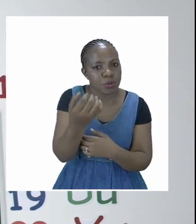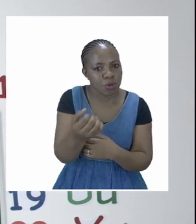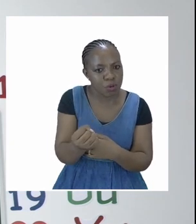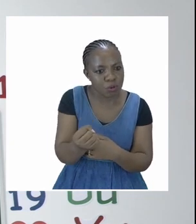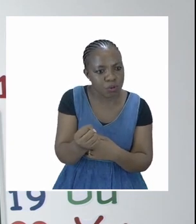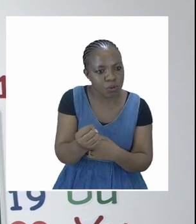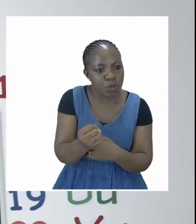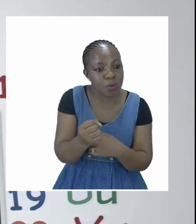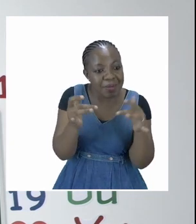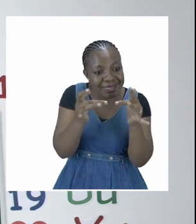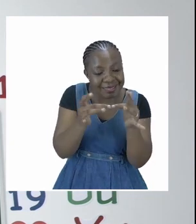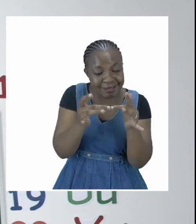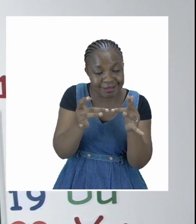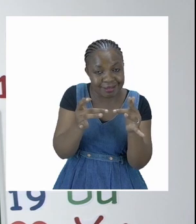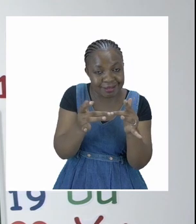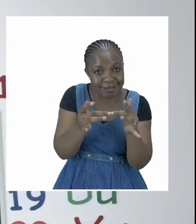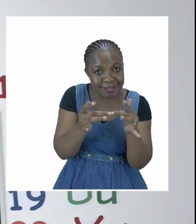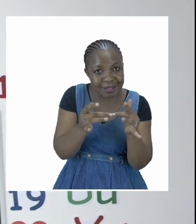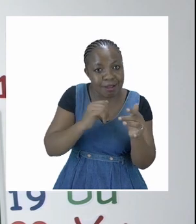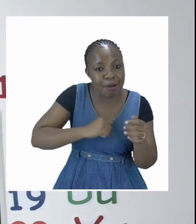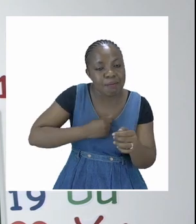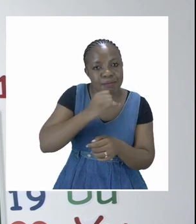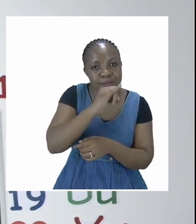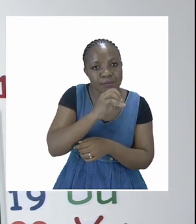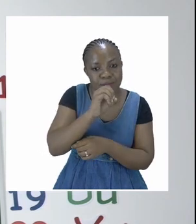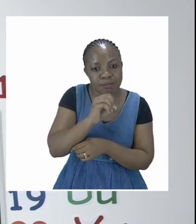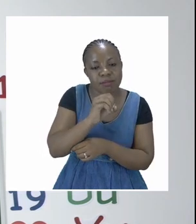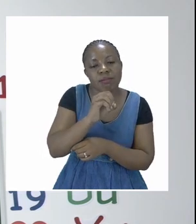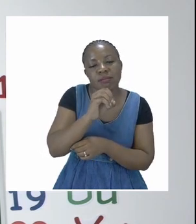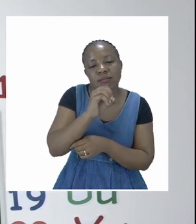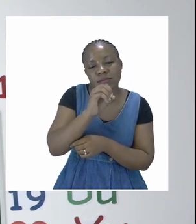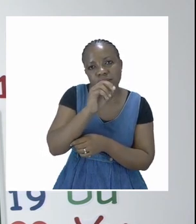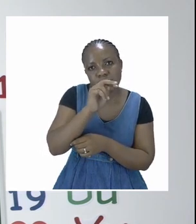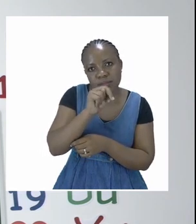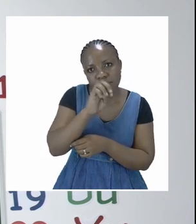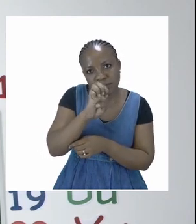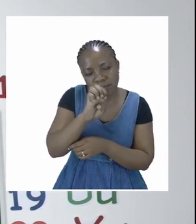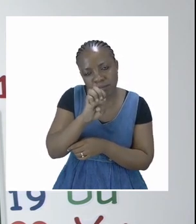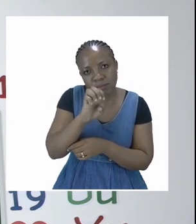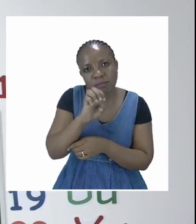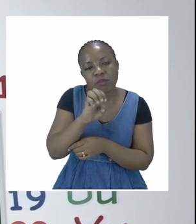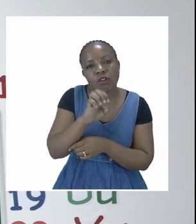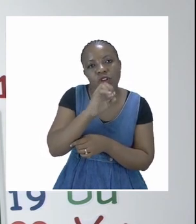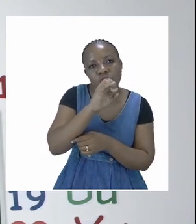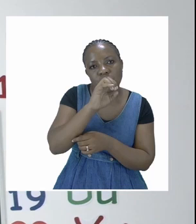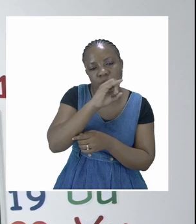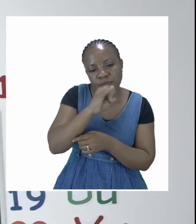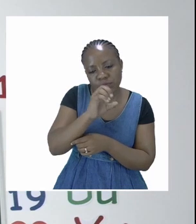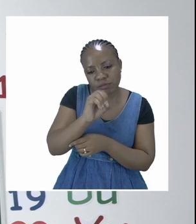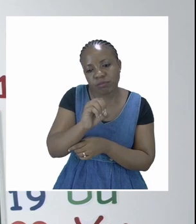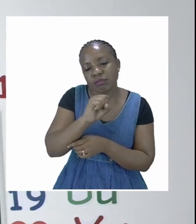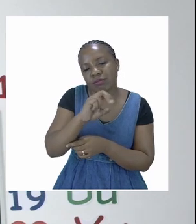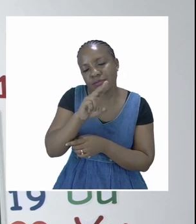our online platforms, MyZone and Zoshi Facebook pages, and in addition,